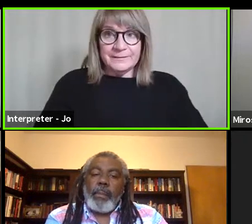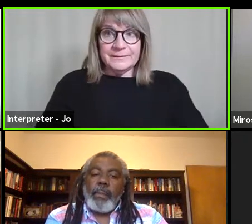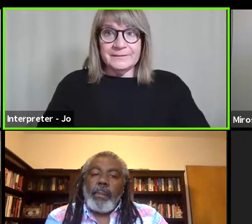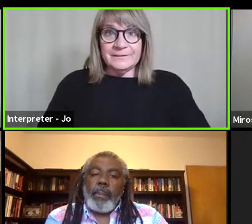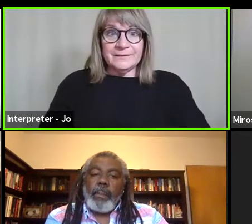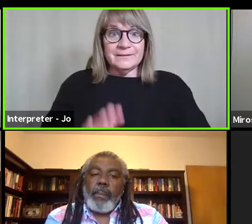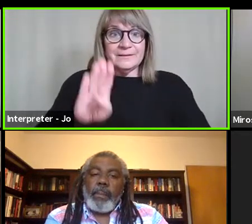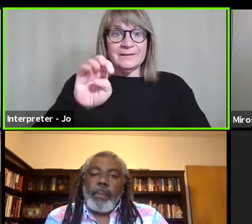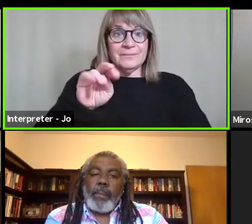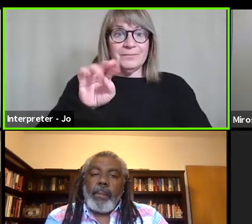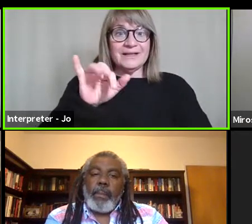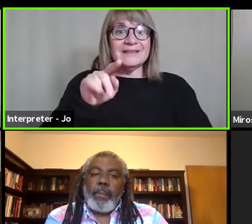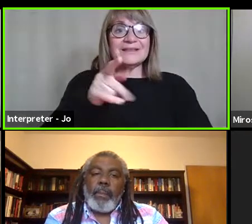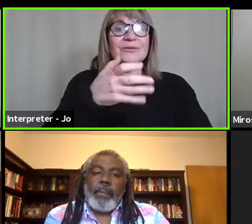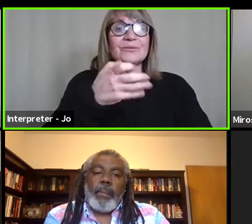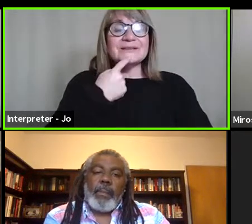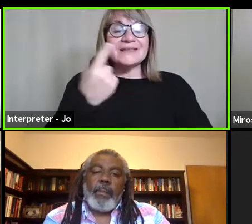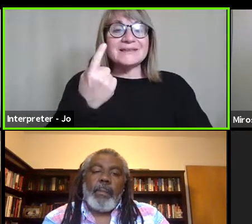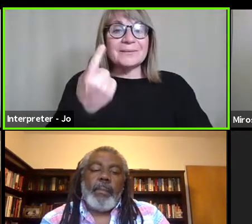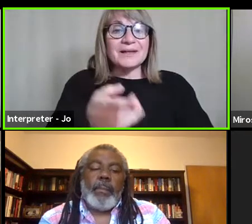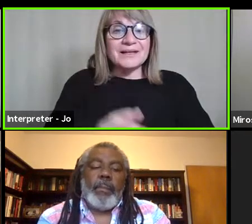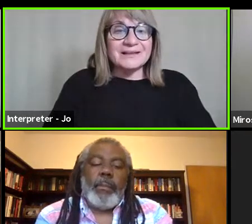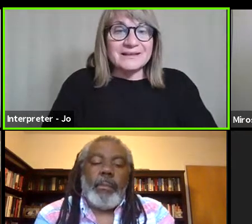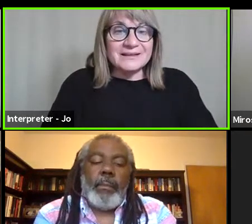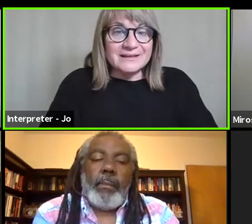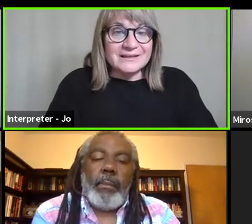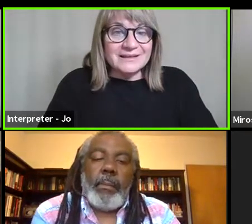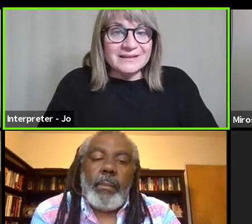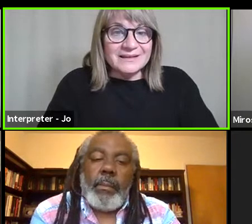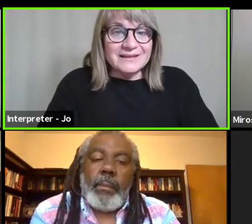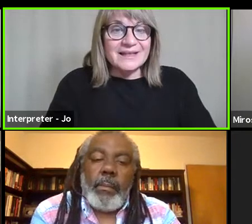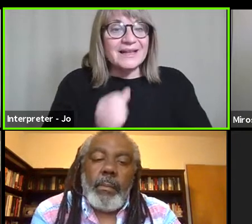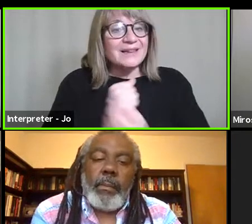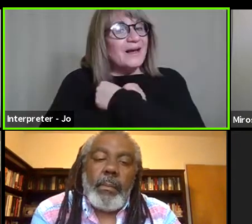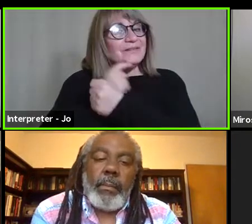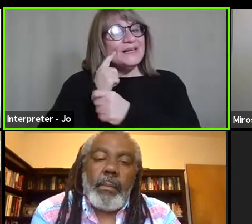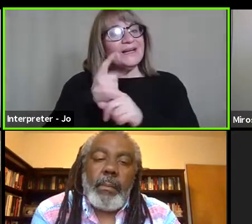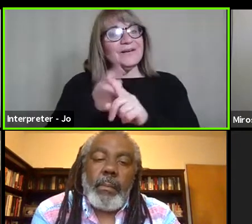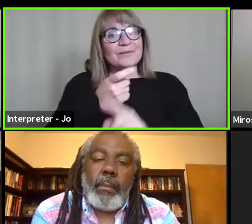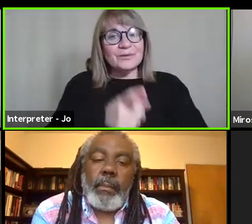benedict do you want to share what we all are doing love to hear it